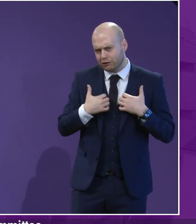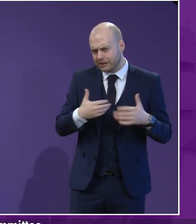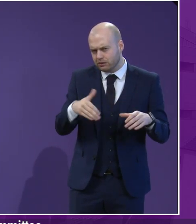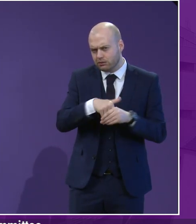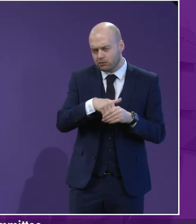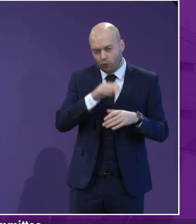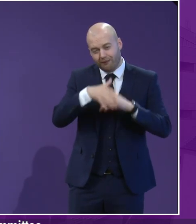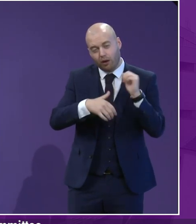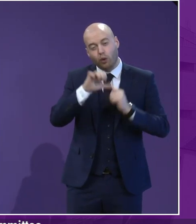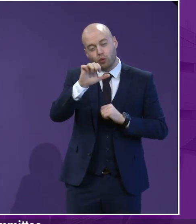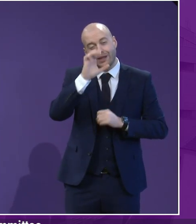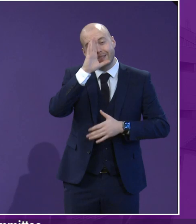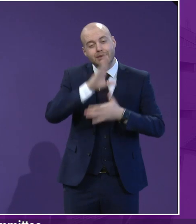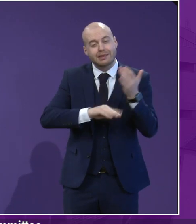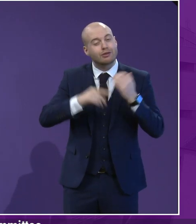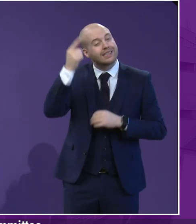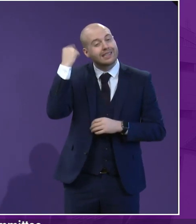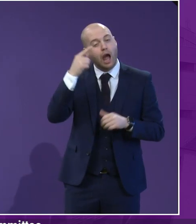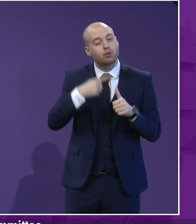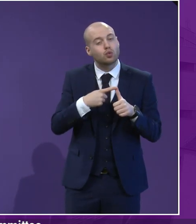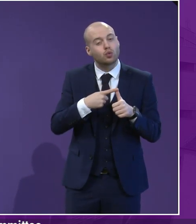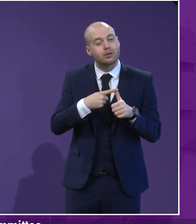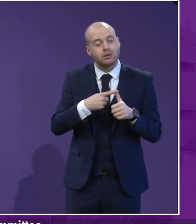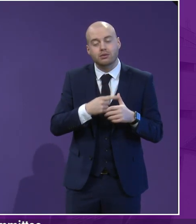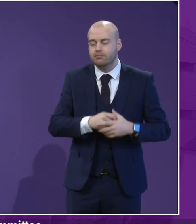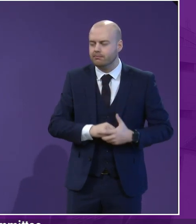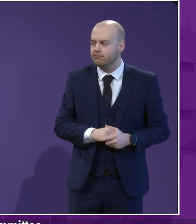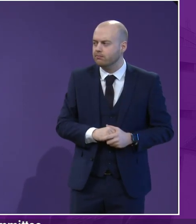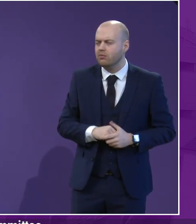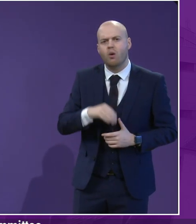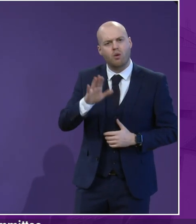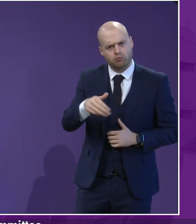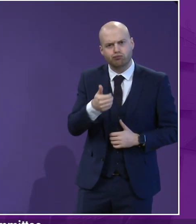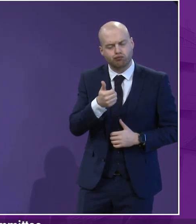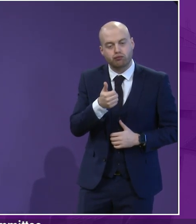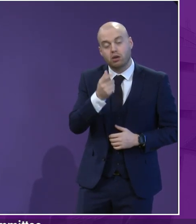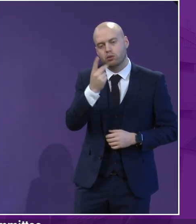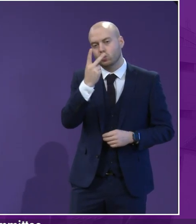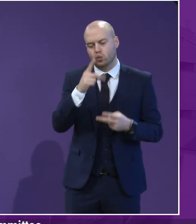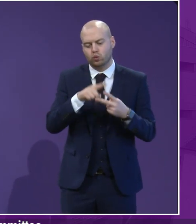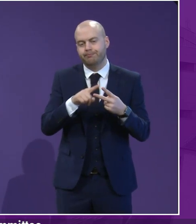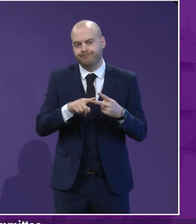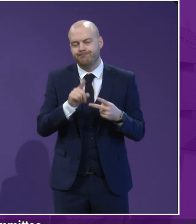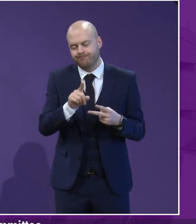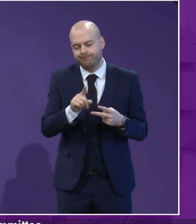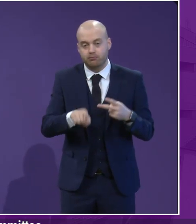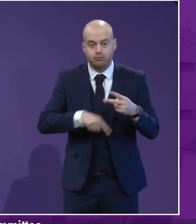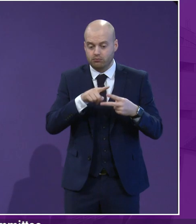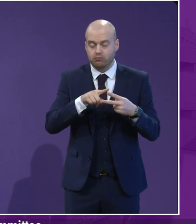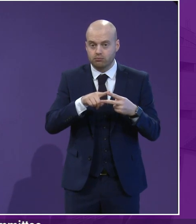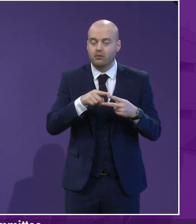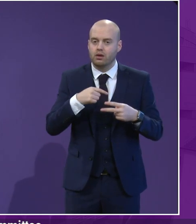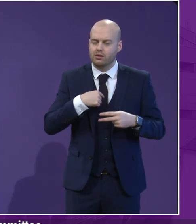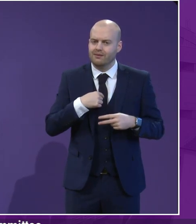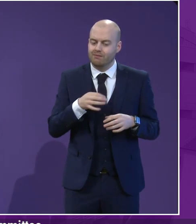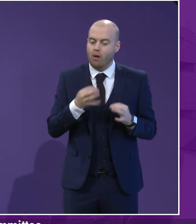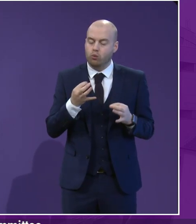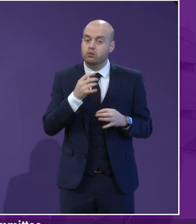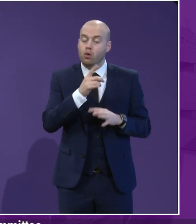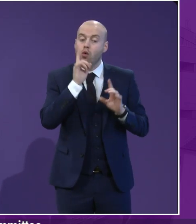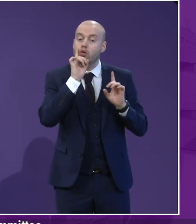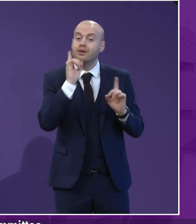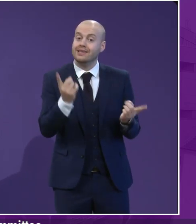could tell us about the difficulty in getting in the door in the first place. Christopher, I was wondering if this is maybe a point that you would come in,